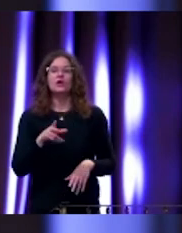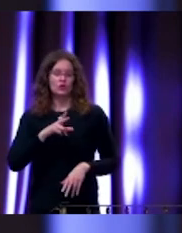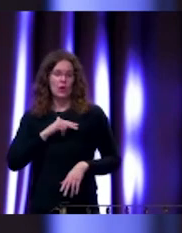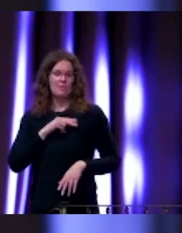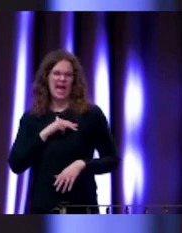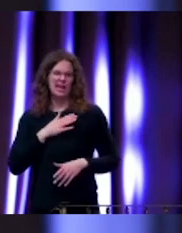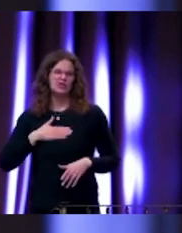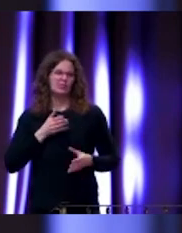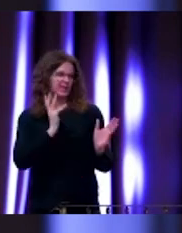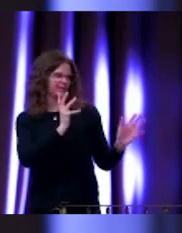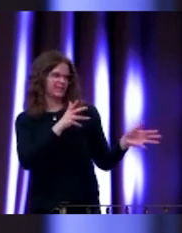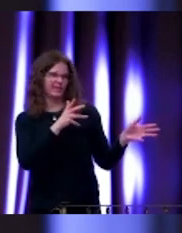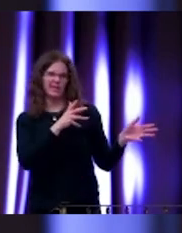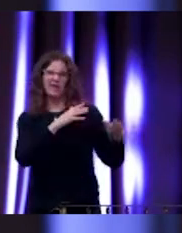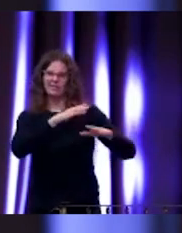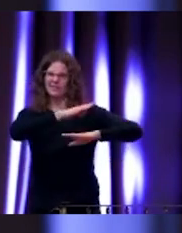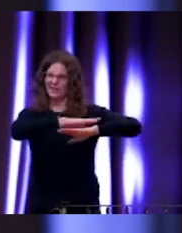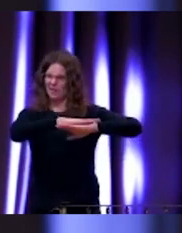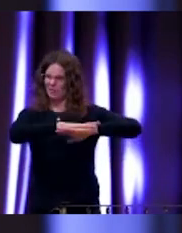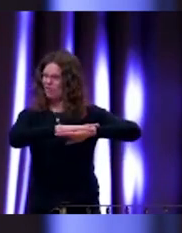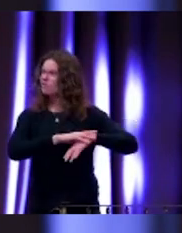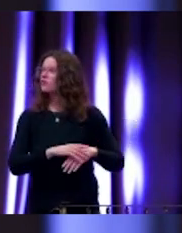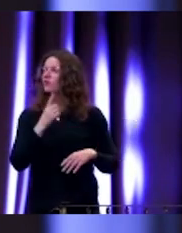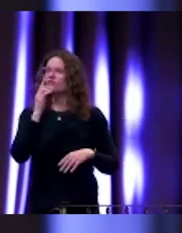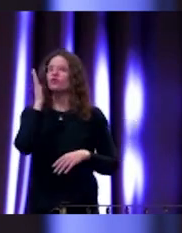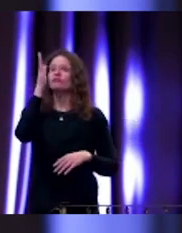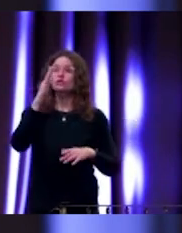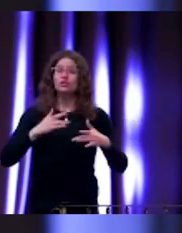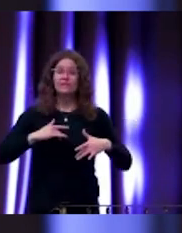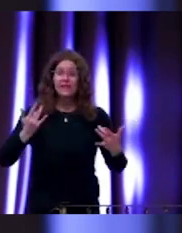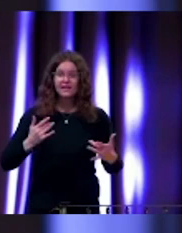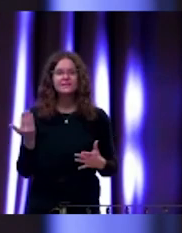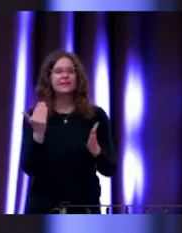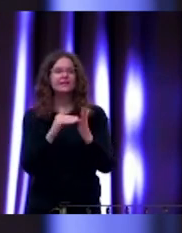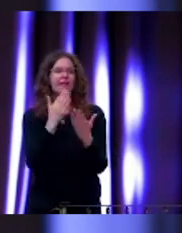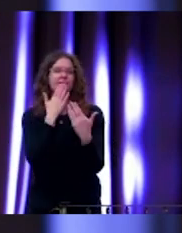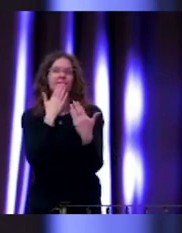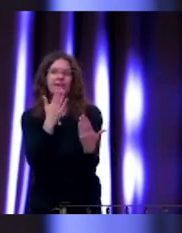reuse it for a future event. And thank you so much again for being here with us in community.